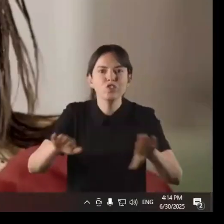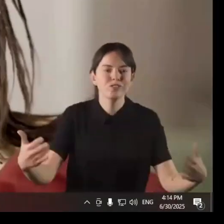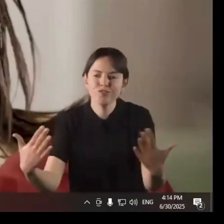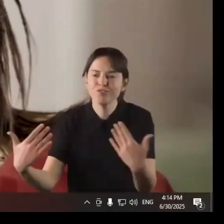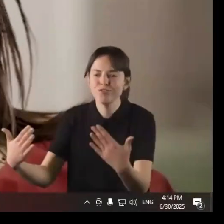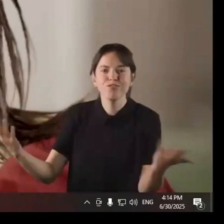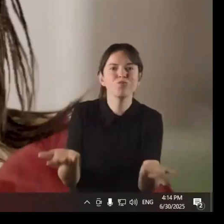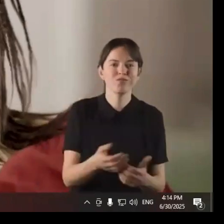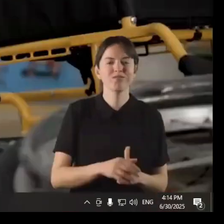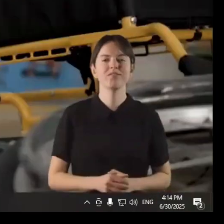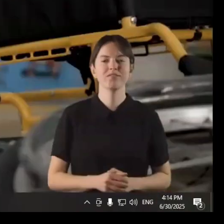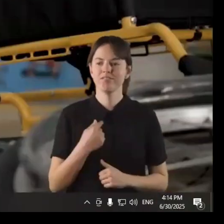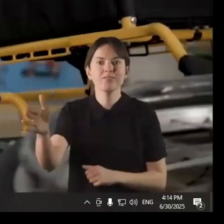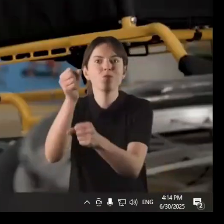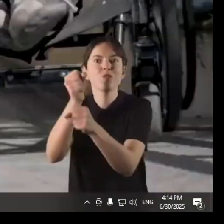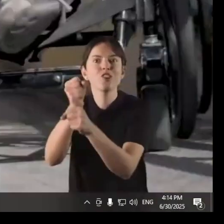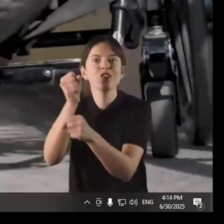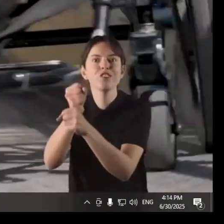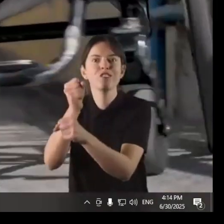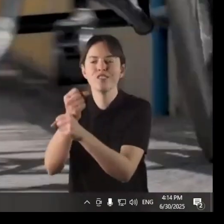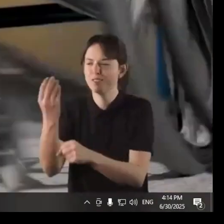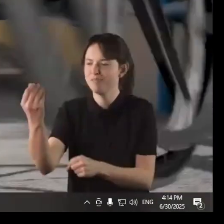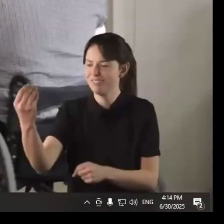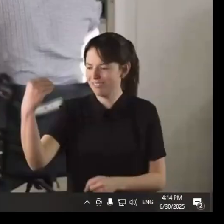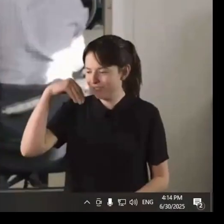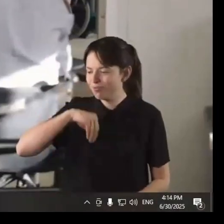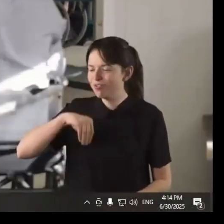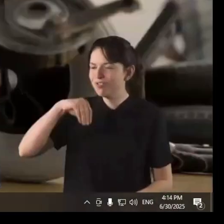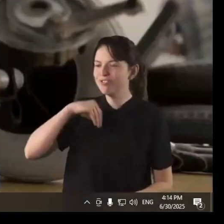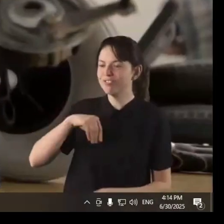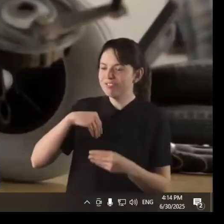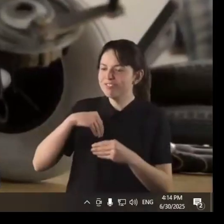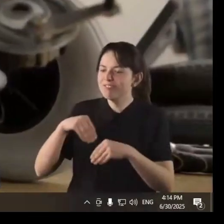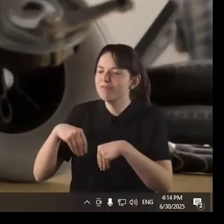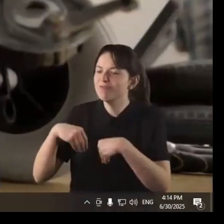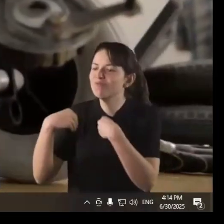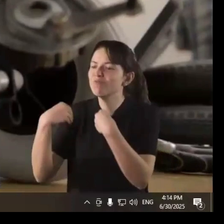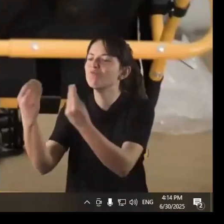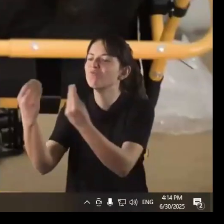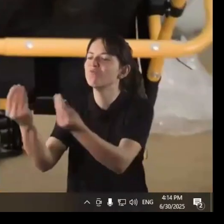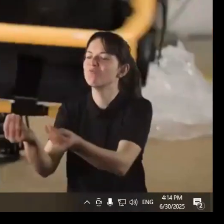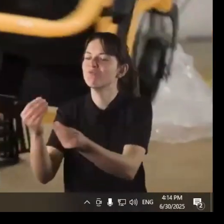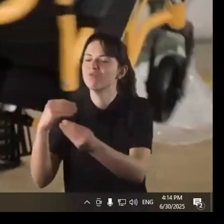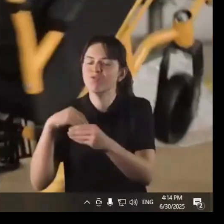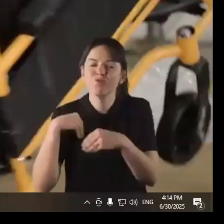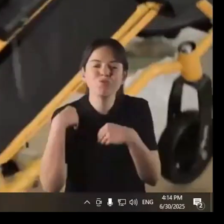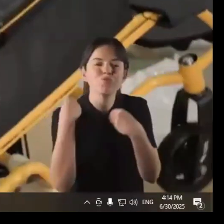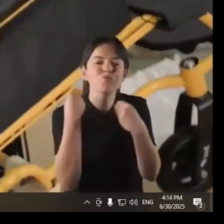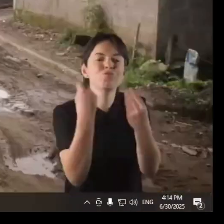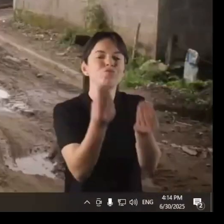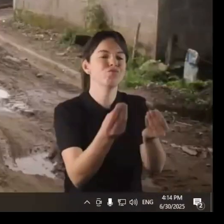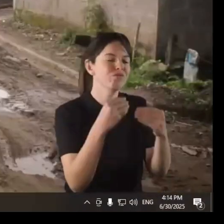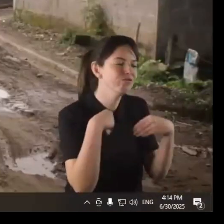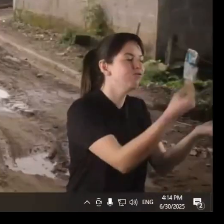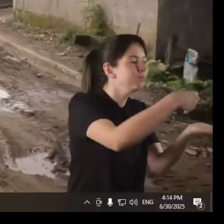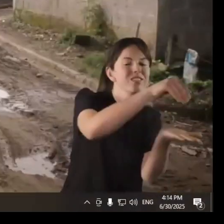cycle. If I am given the chance to work and generate income for my family, And if I can access the